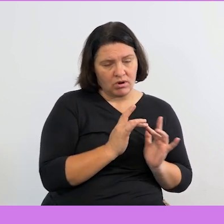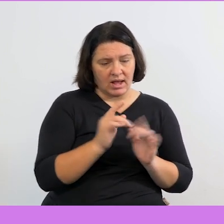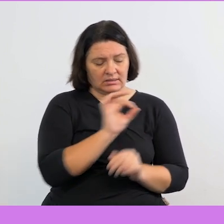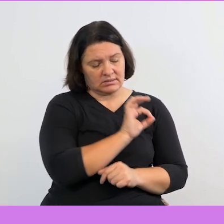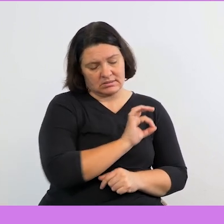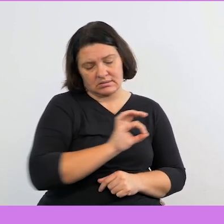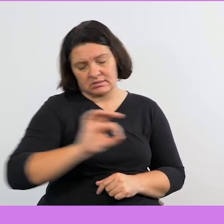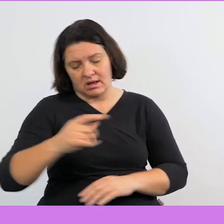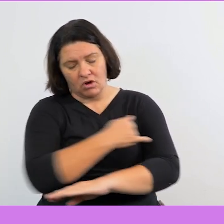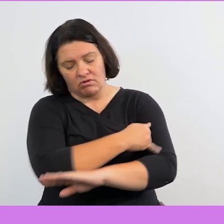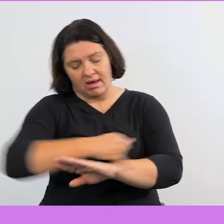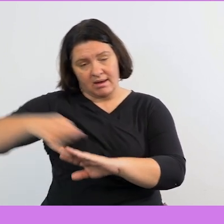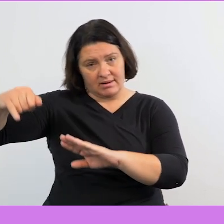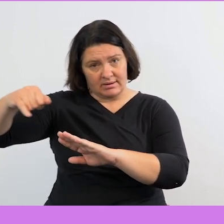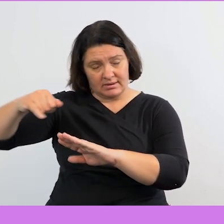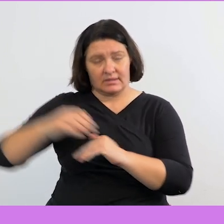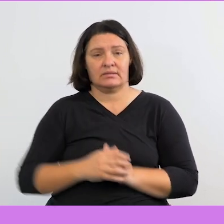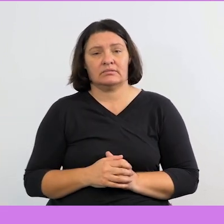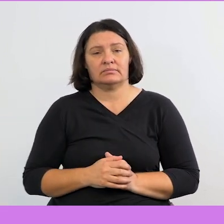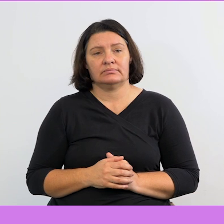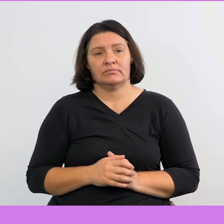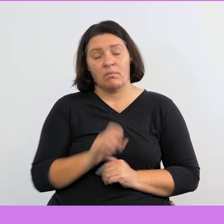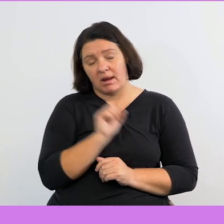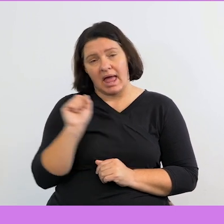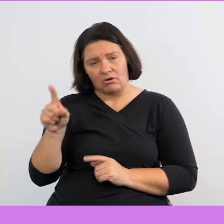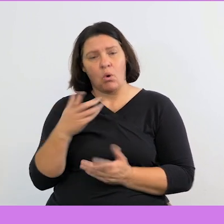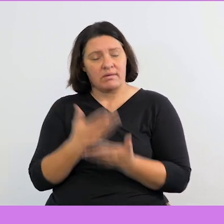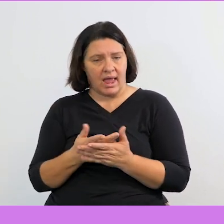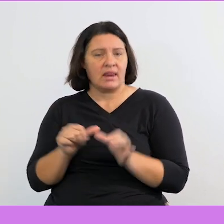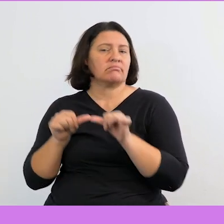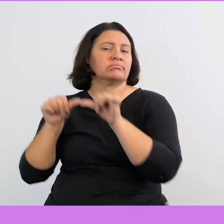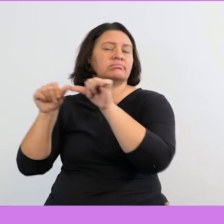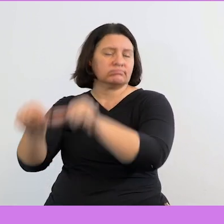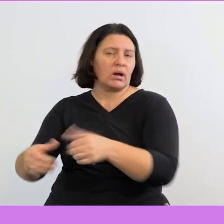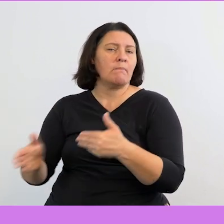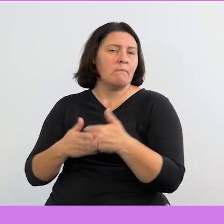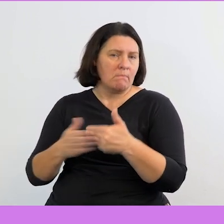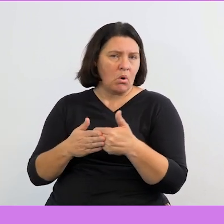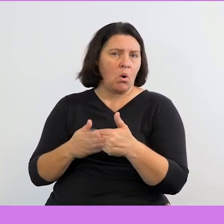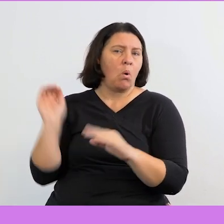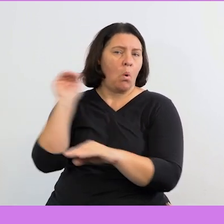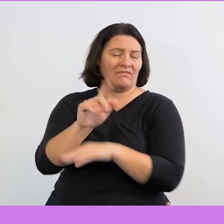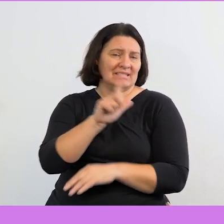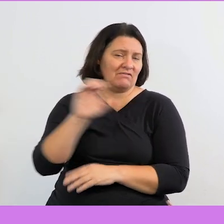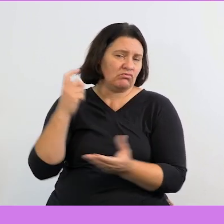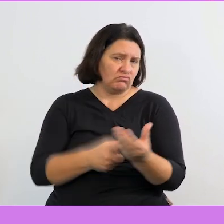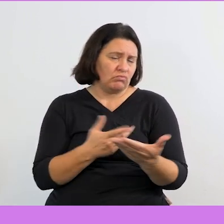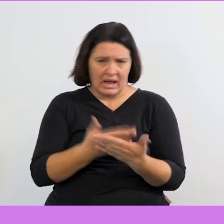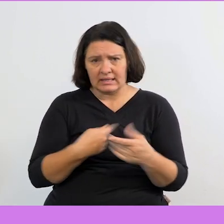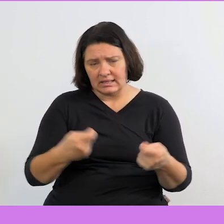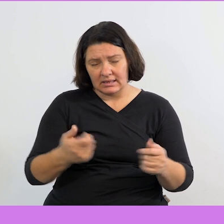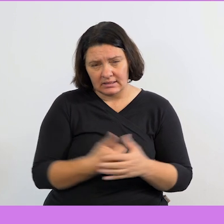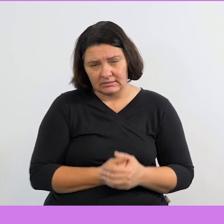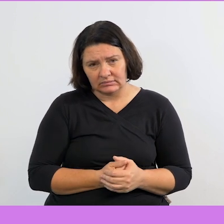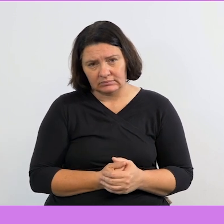connect all of these dots. All right, and I'll indicate this with an arrow because it can happen that you will sell more than the 700 rolls.